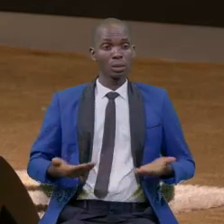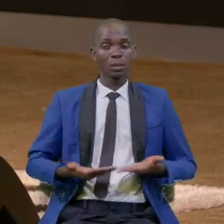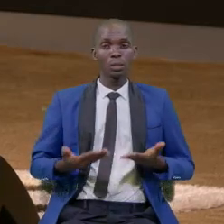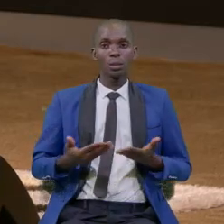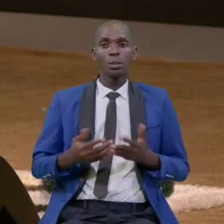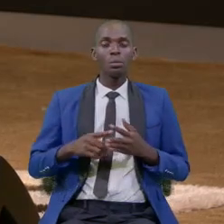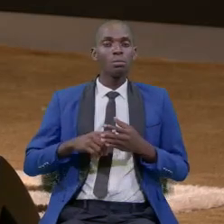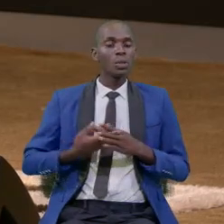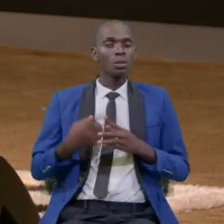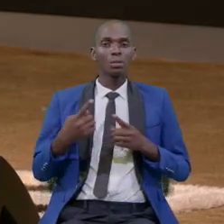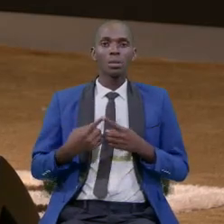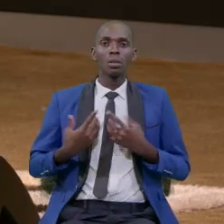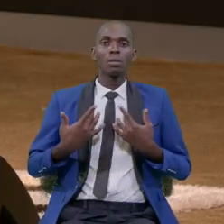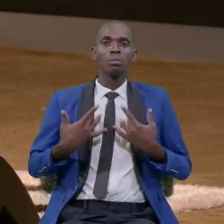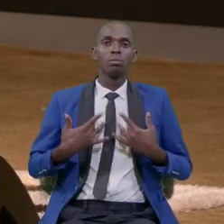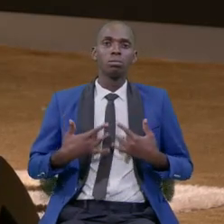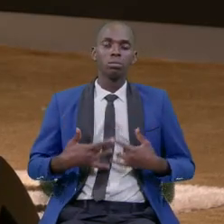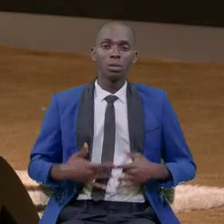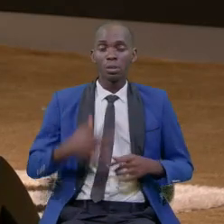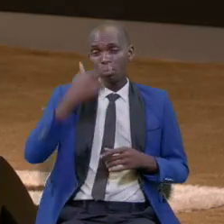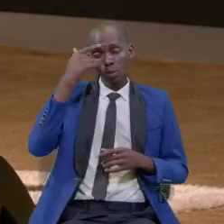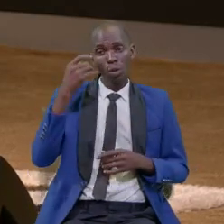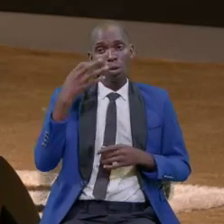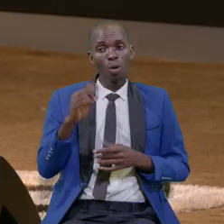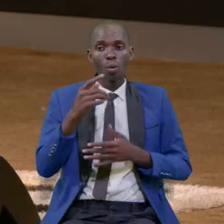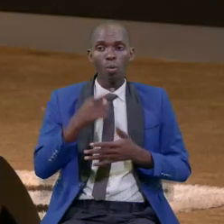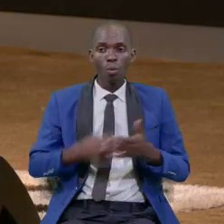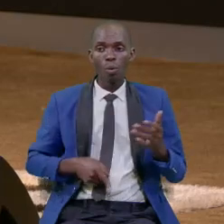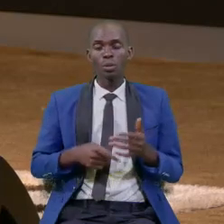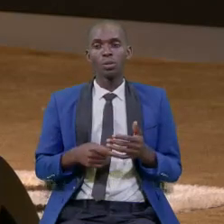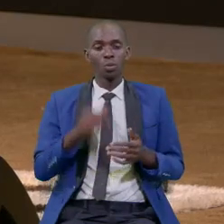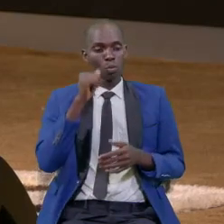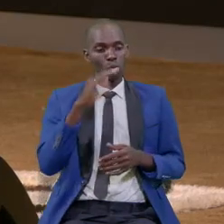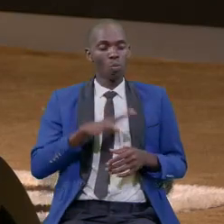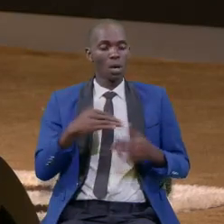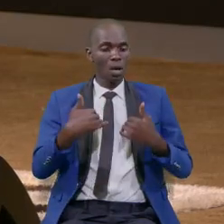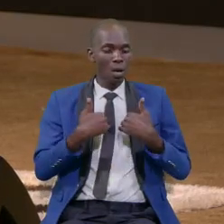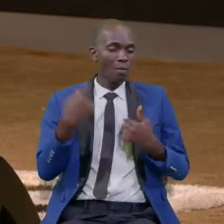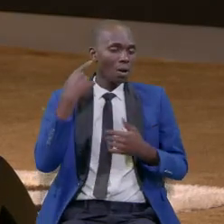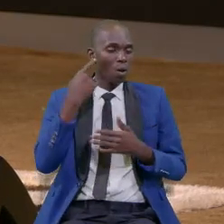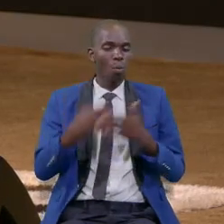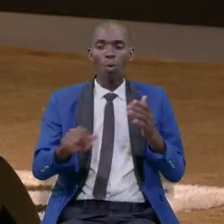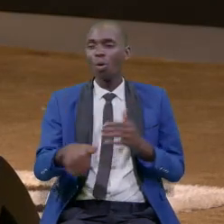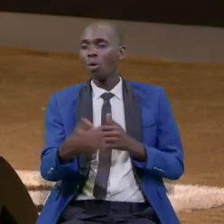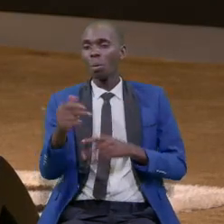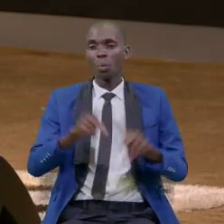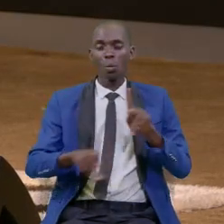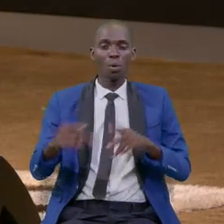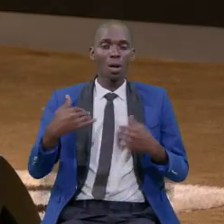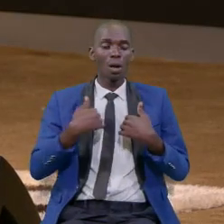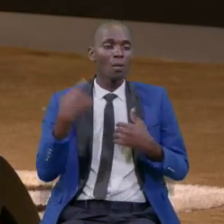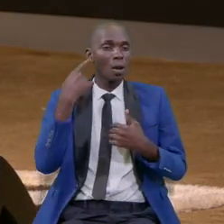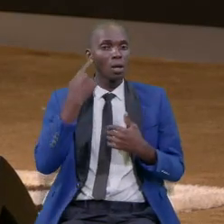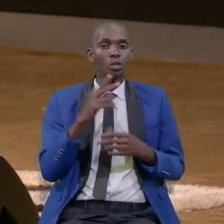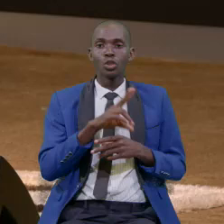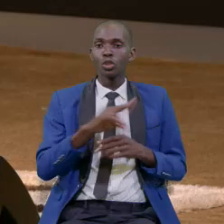our hearts did melt. And because of what she had heard and what they had together, there was no courage,